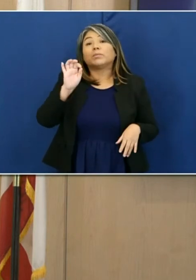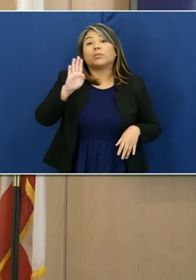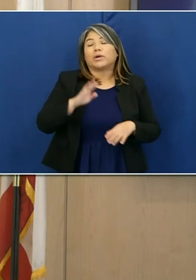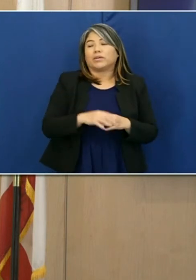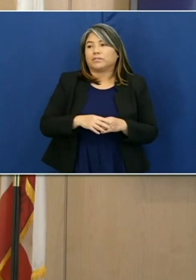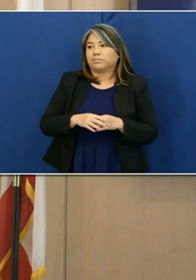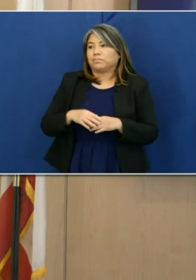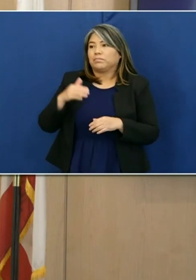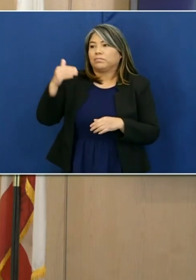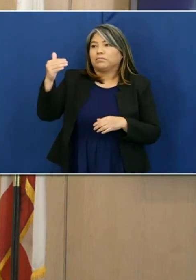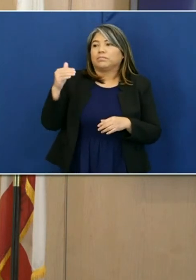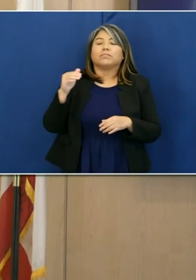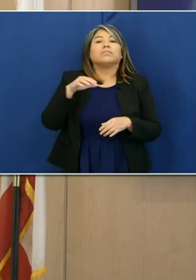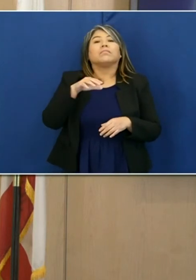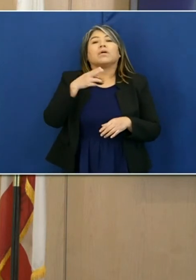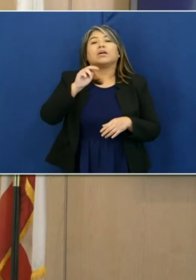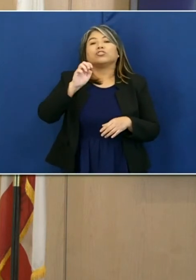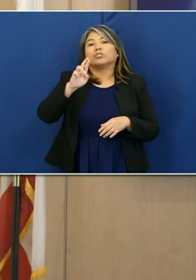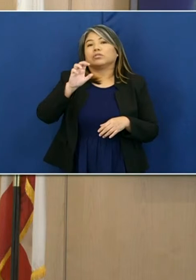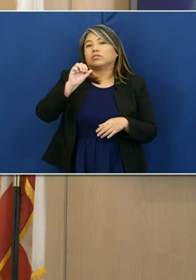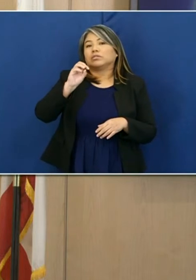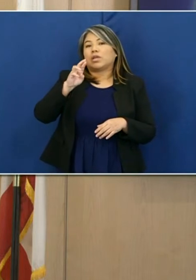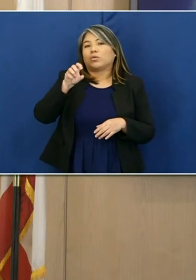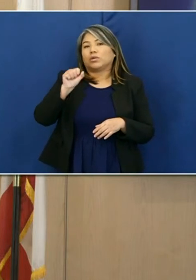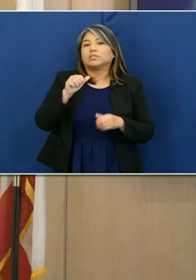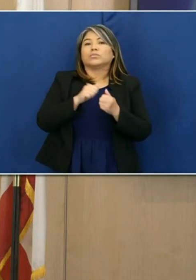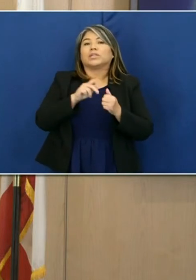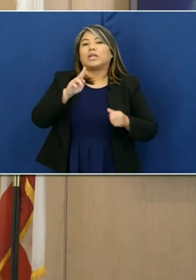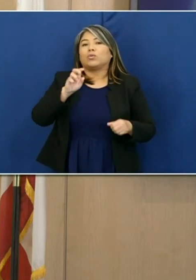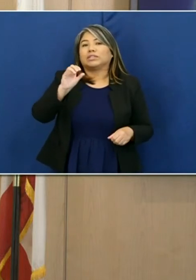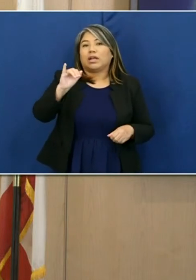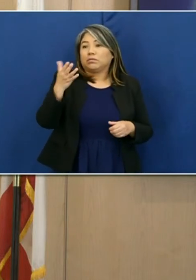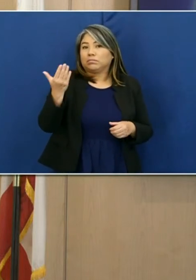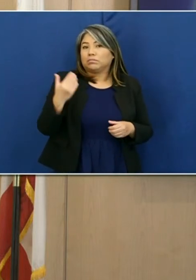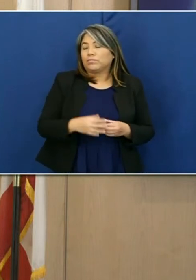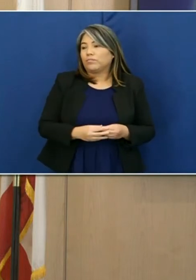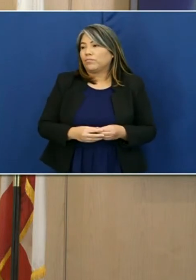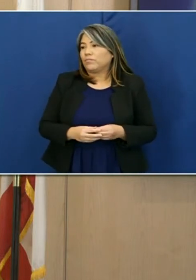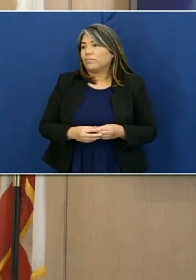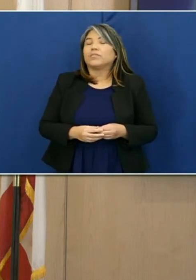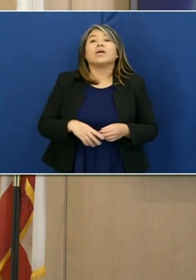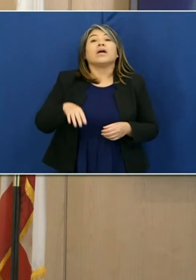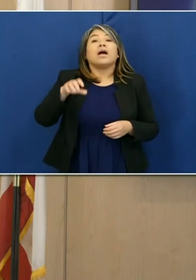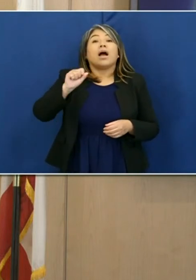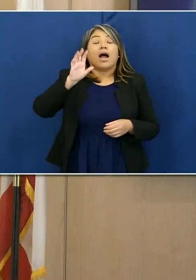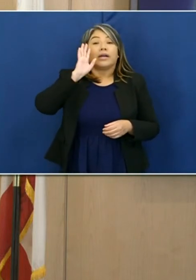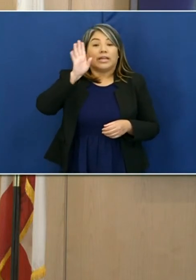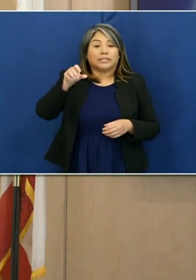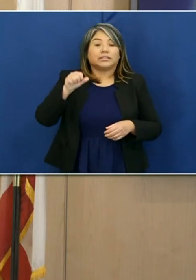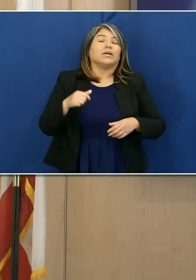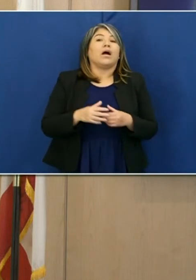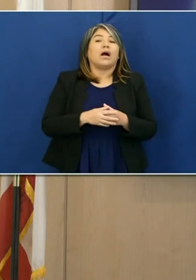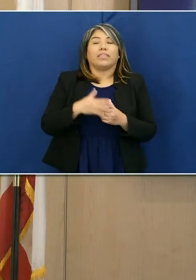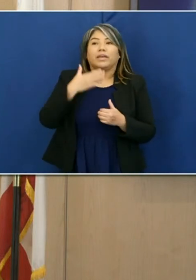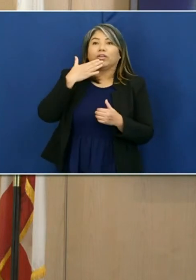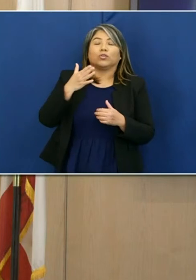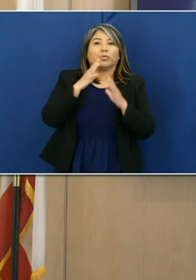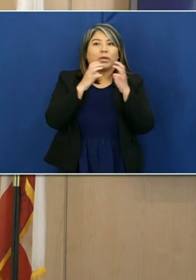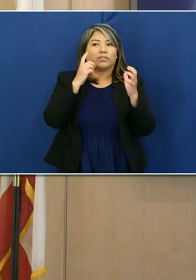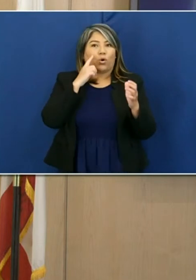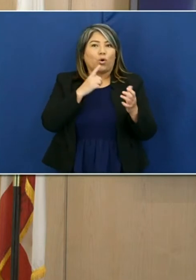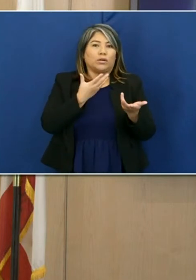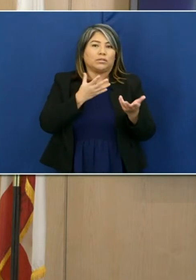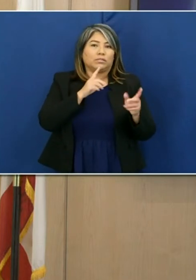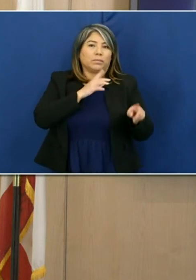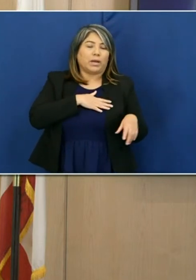caller is Hunter Sowards with KUSI. Please go ahead. Hi there, yes. Hi, thank you so much for taking